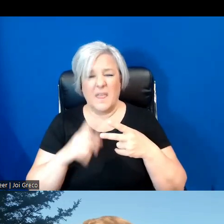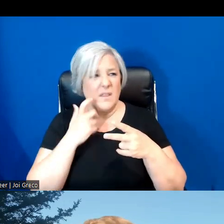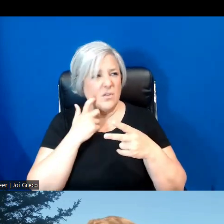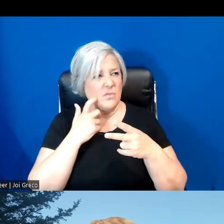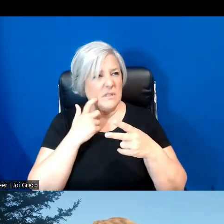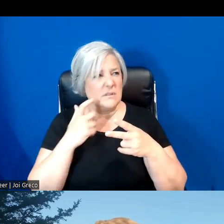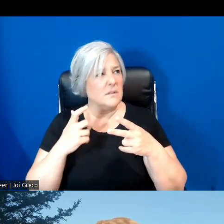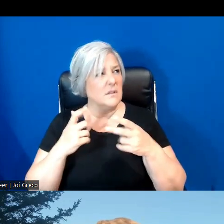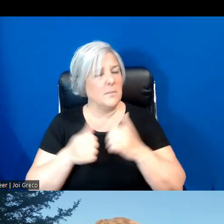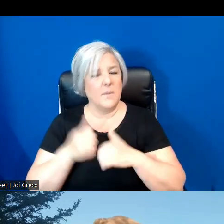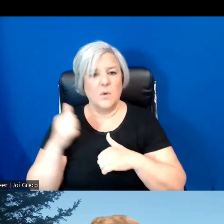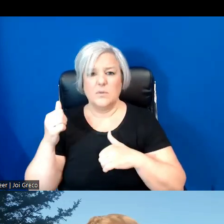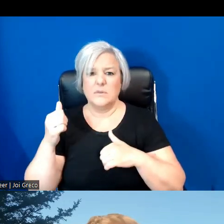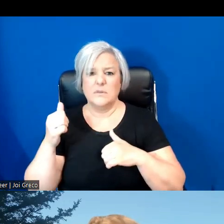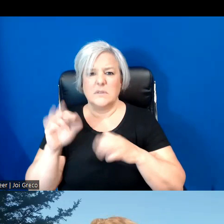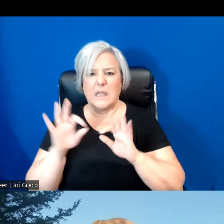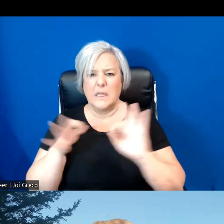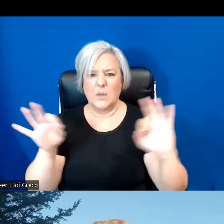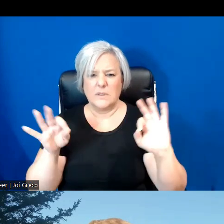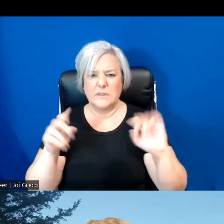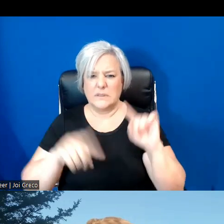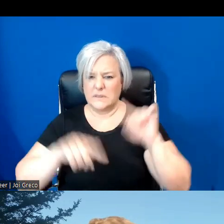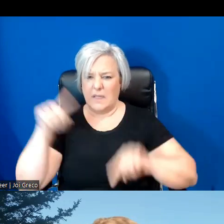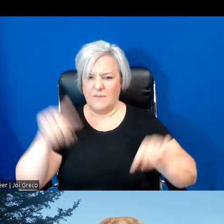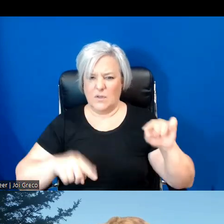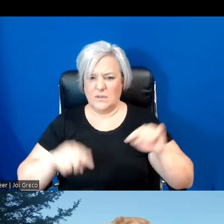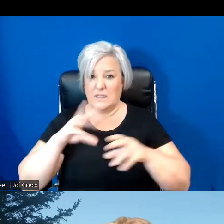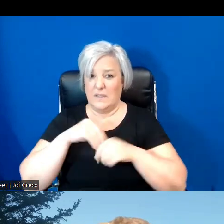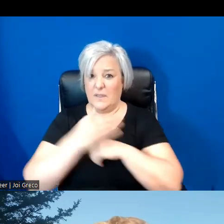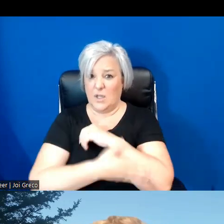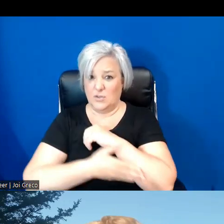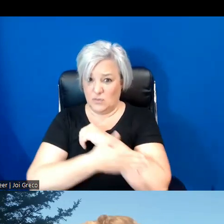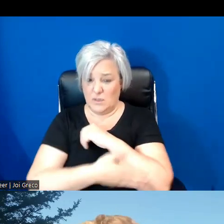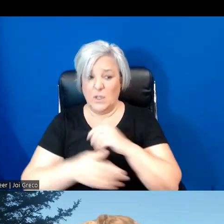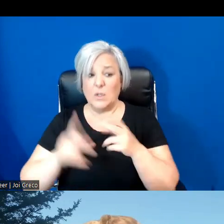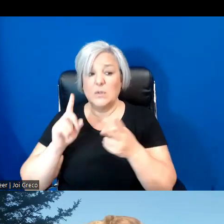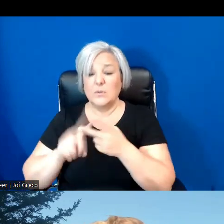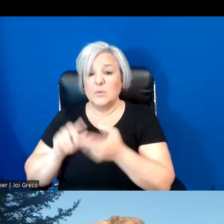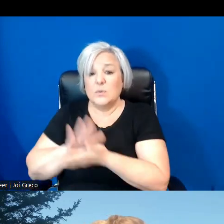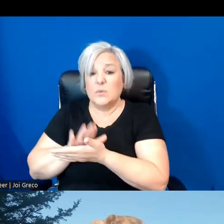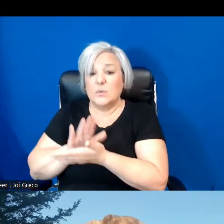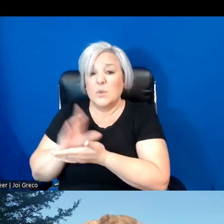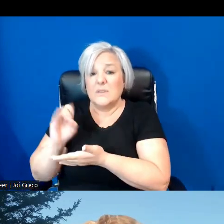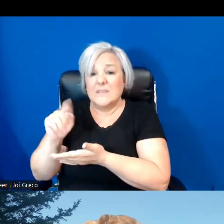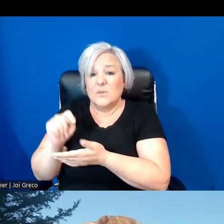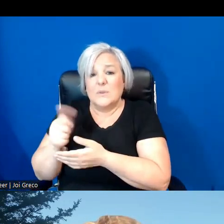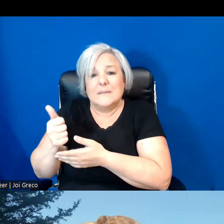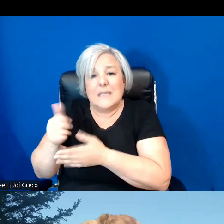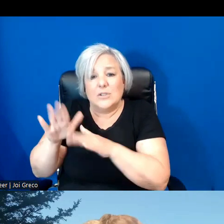the most linguistically diverse high school in the country, to school districts with 10